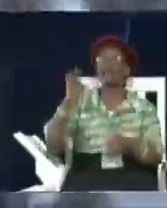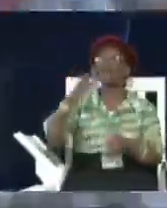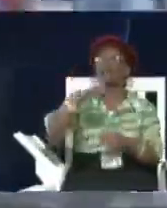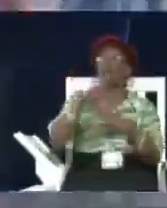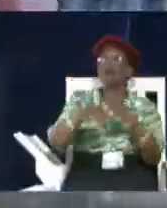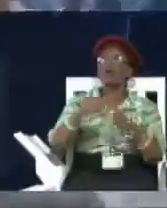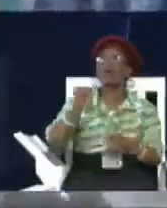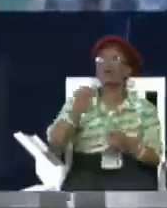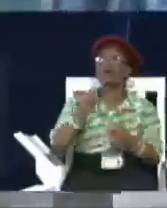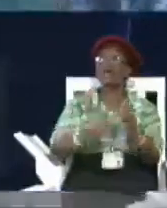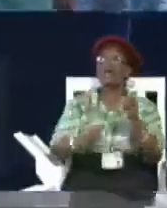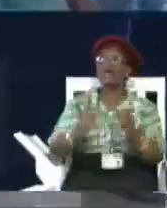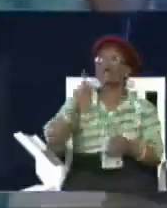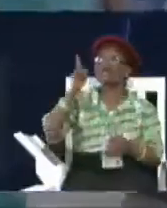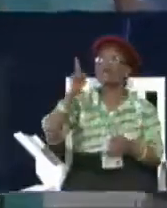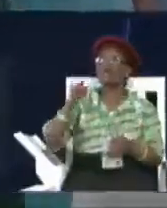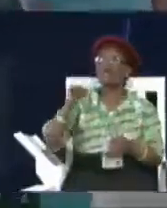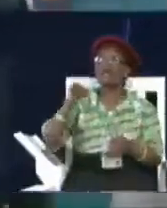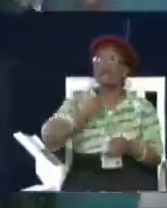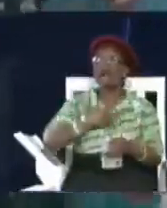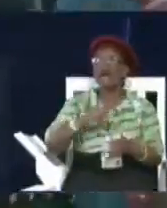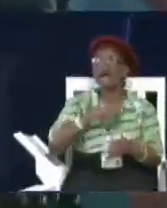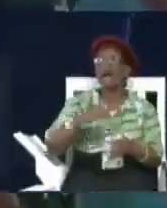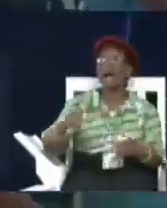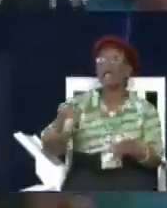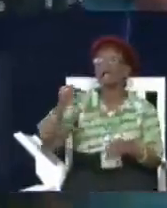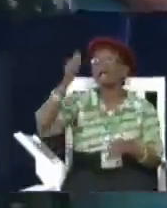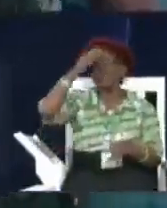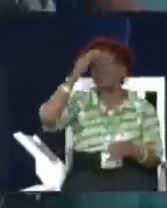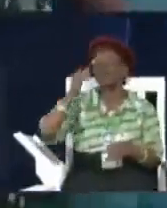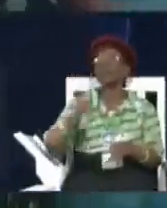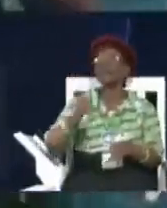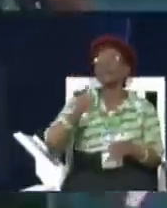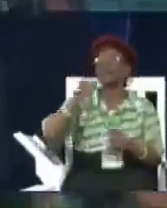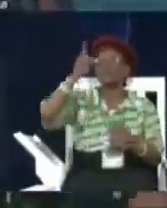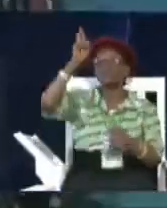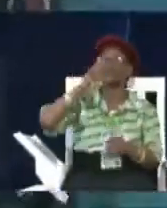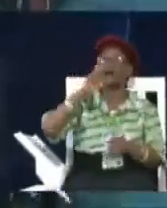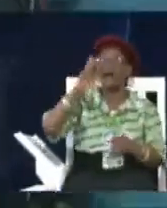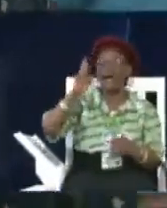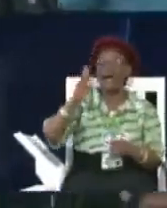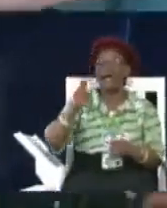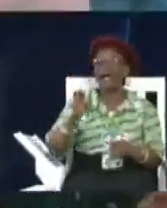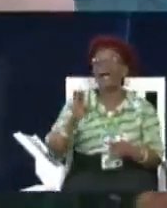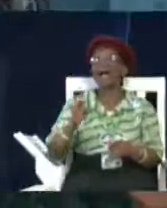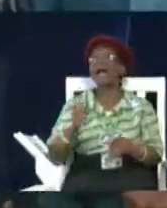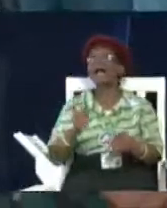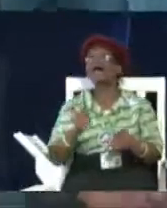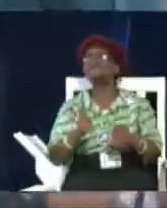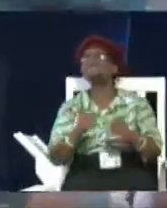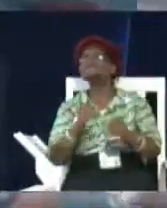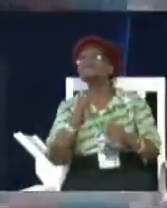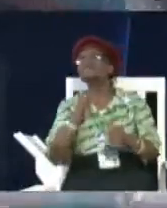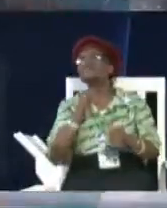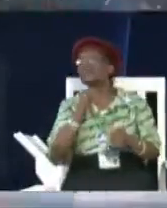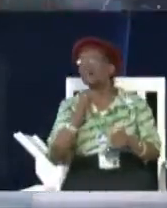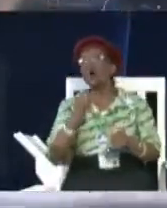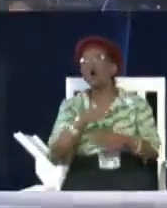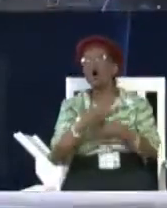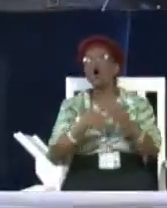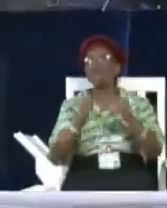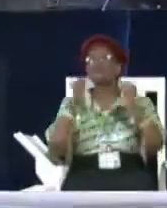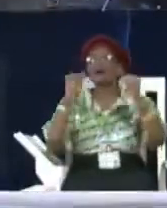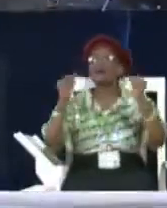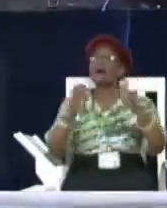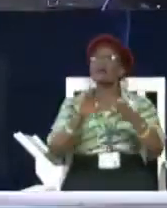Lord. And I know you are an unchanging changer. I know all power belongs to